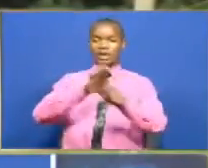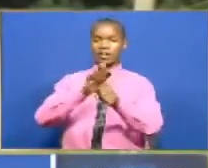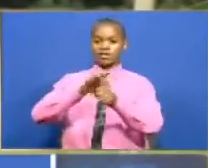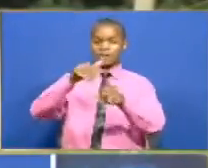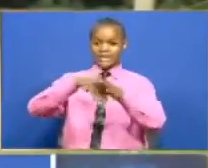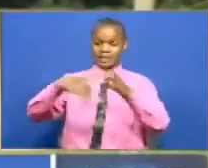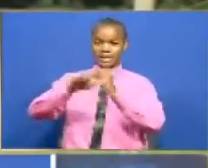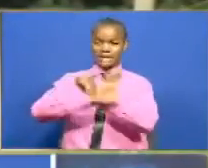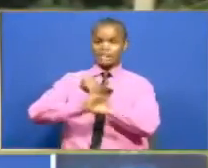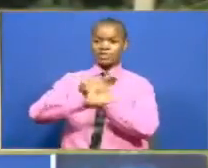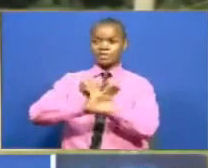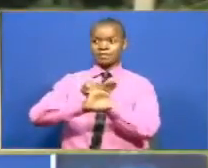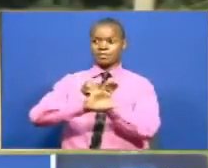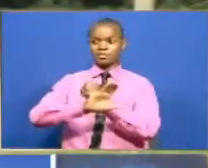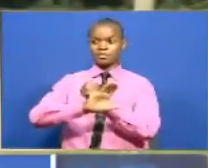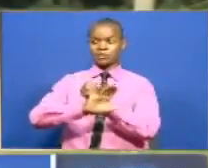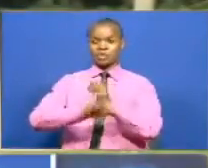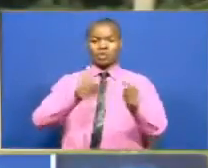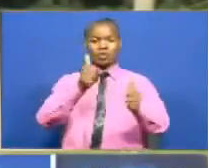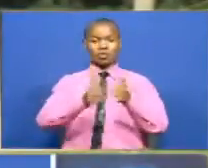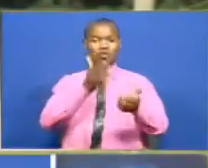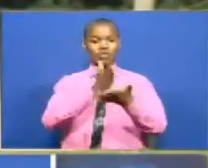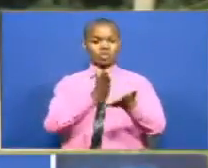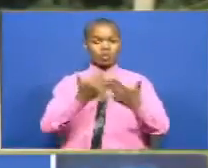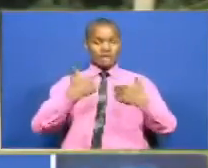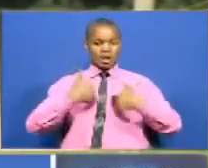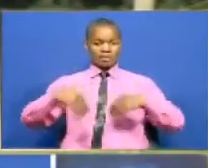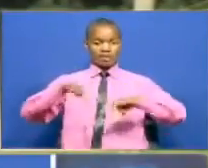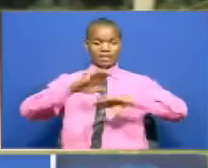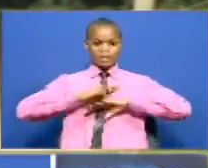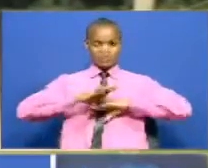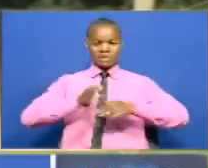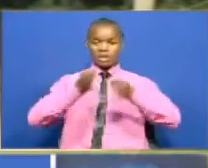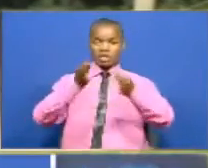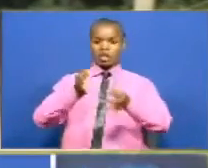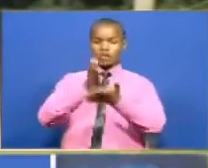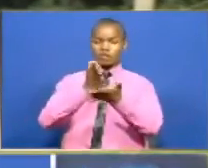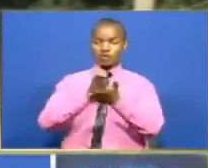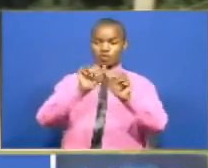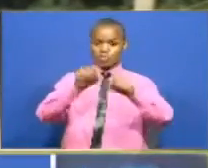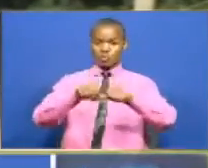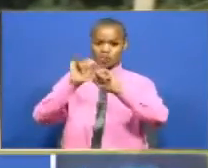that doesn't receive enough rainfall. If we can introduce